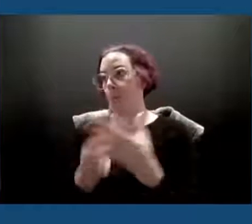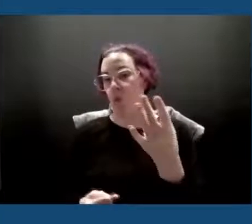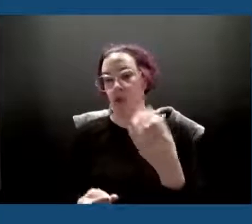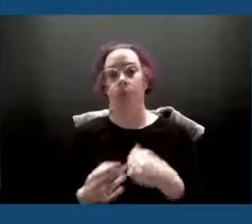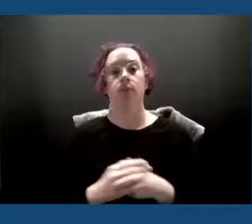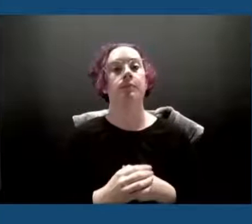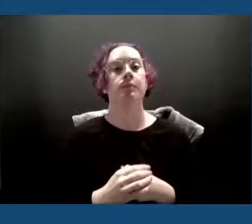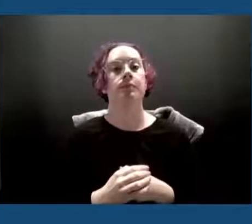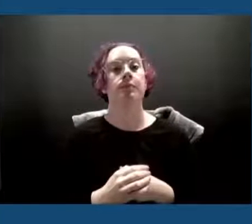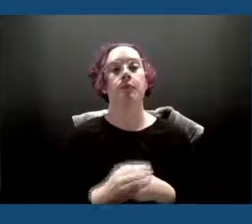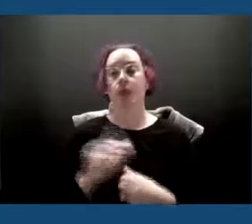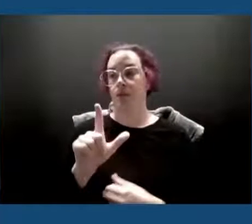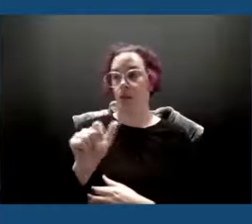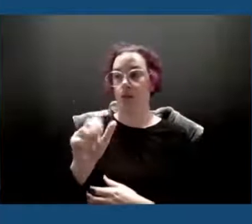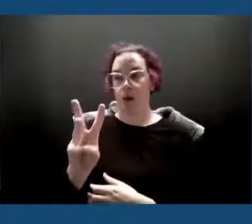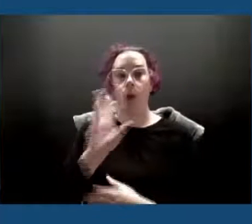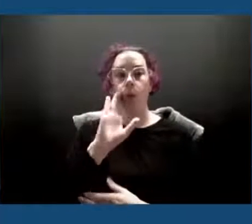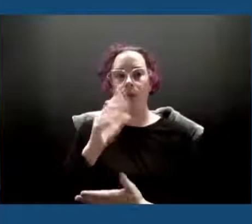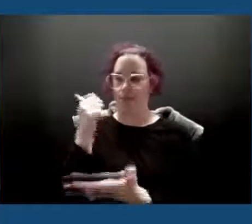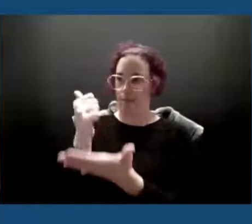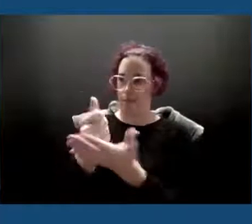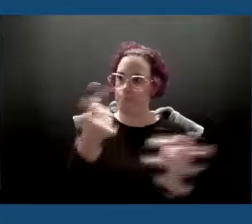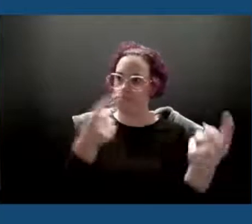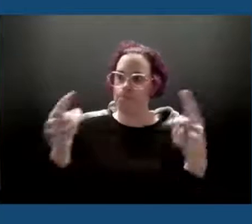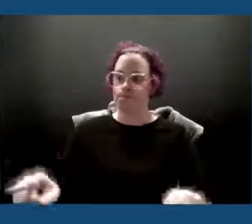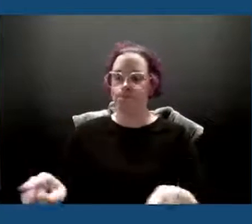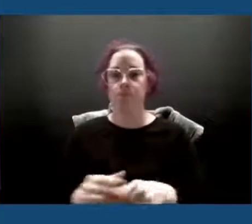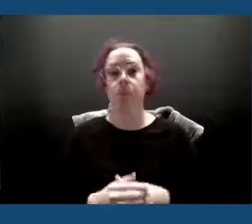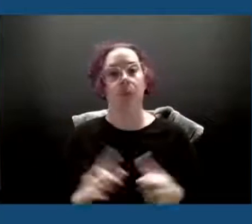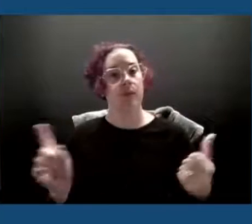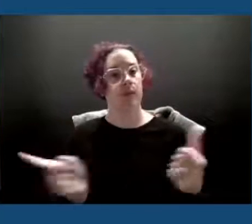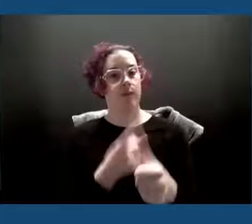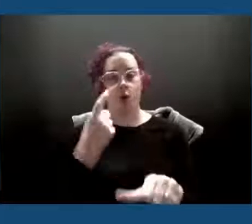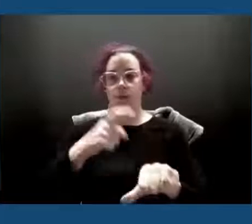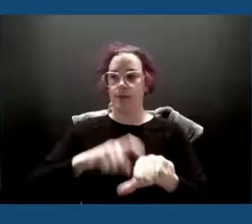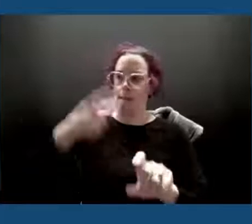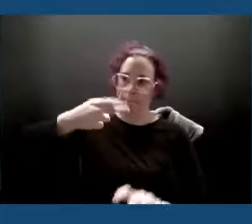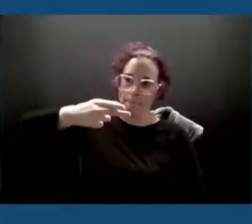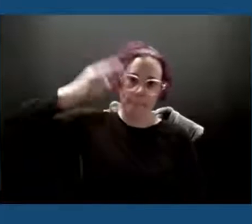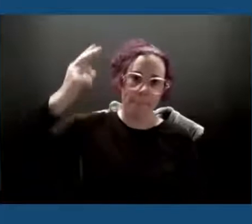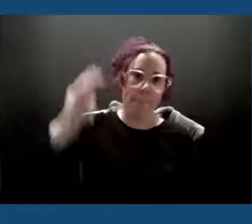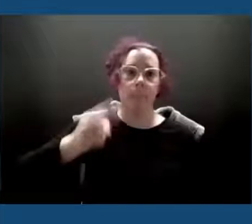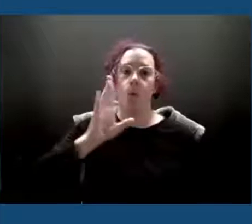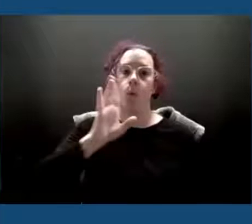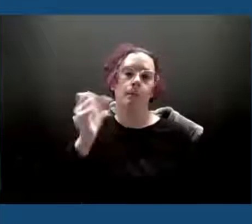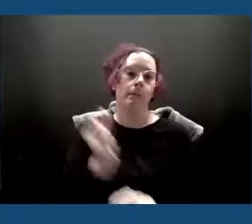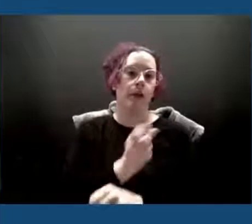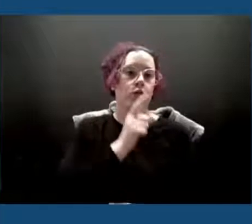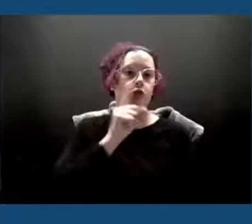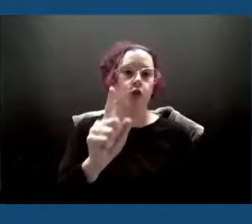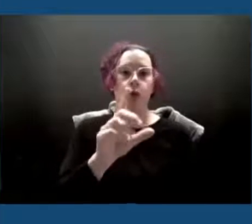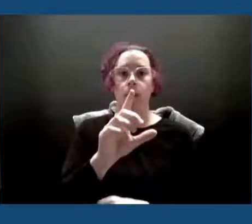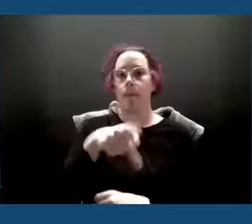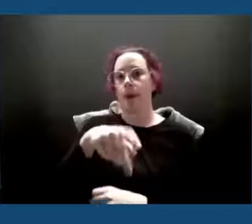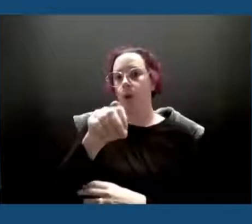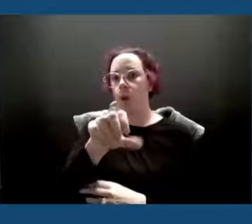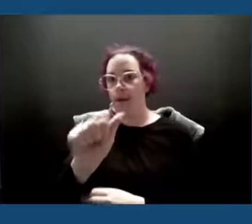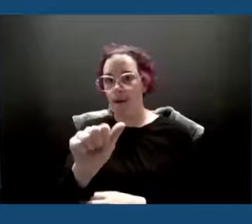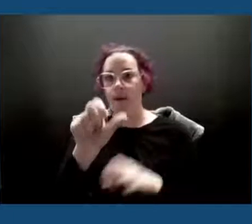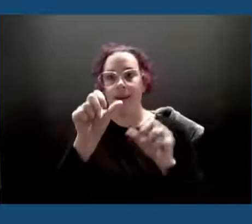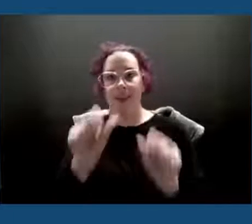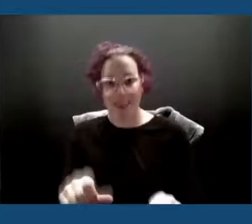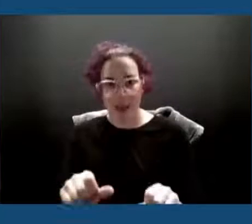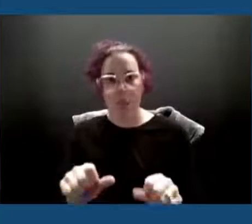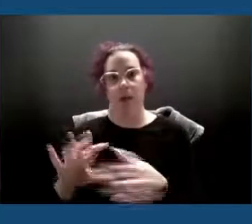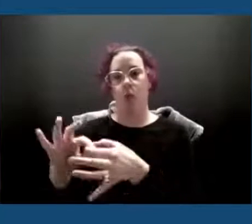Law will help do just that. For the first time, it will effectively ensure that orders of protection can also extend to